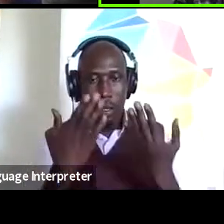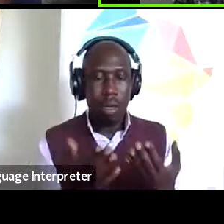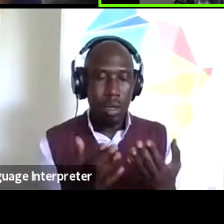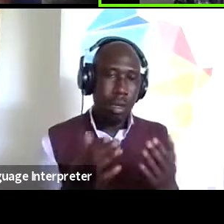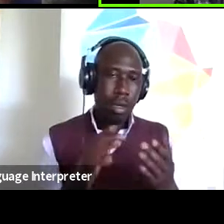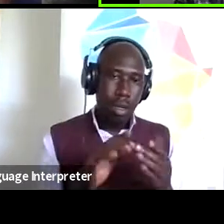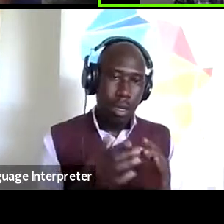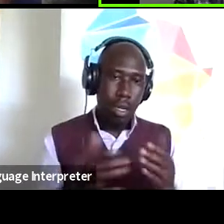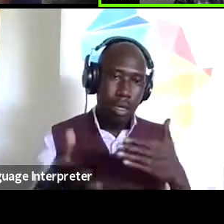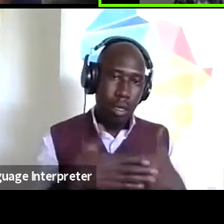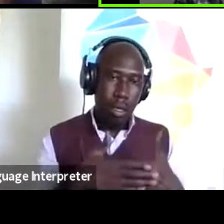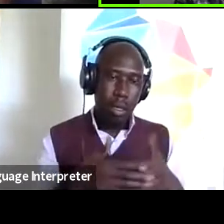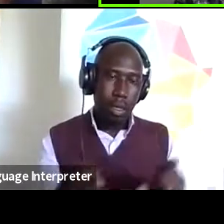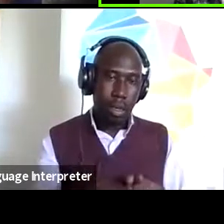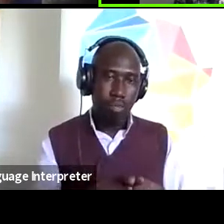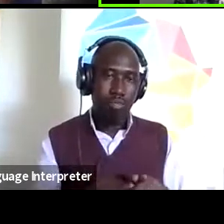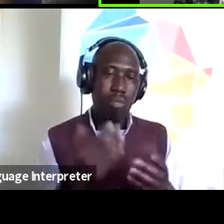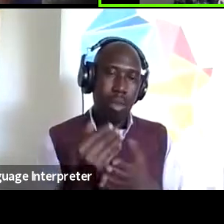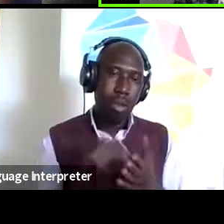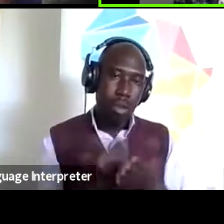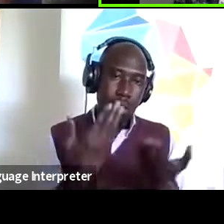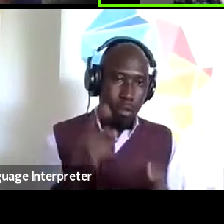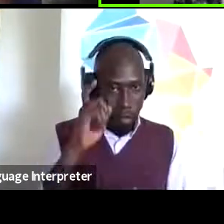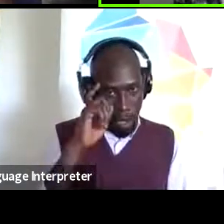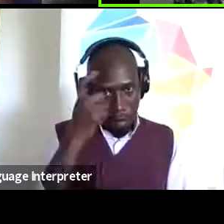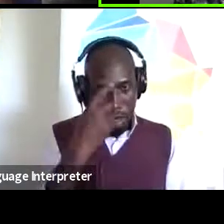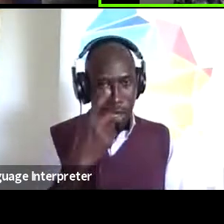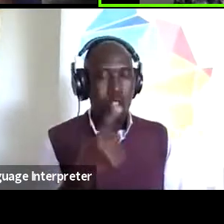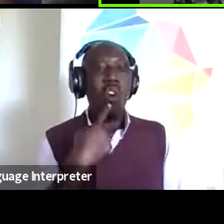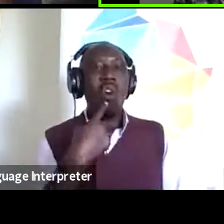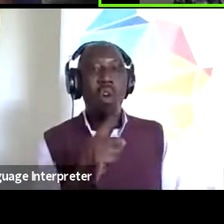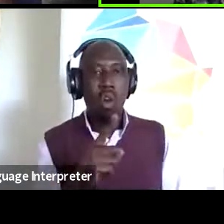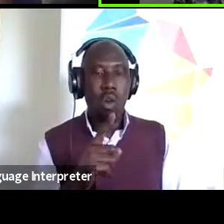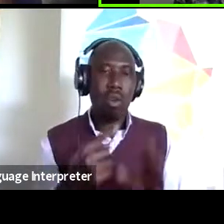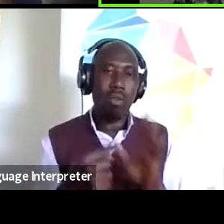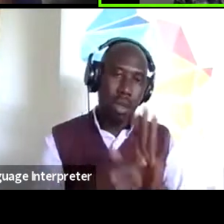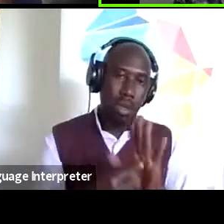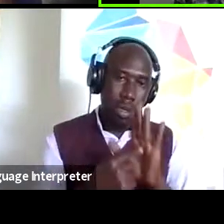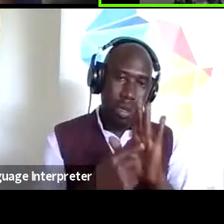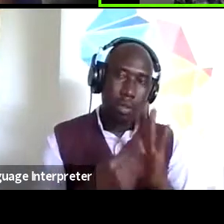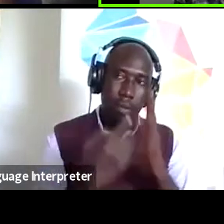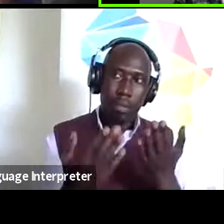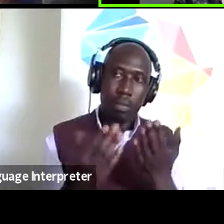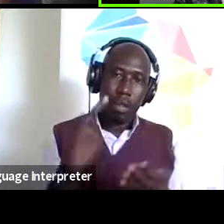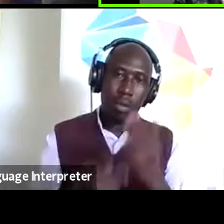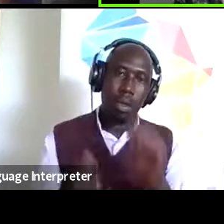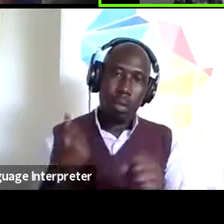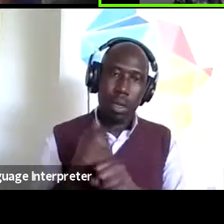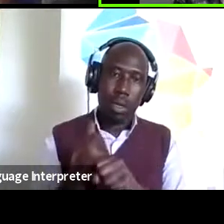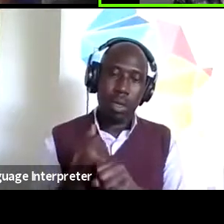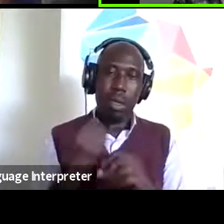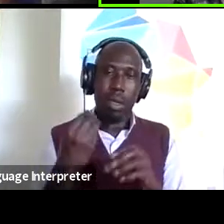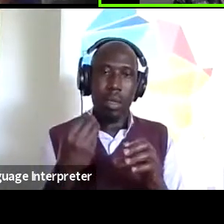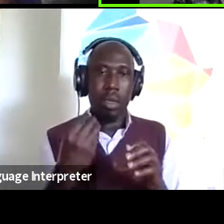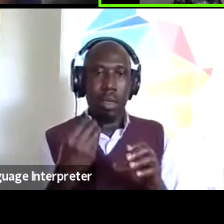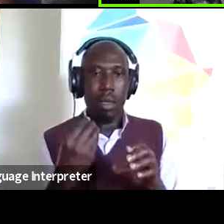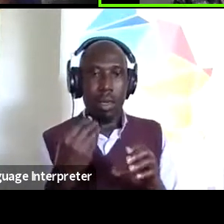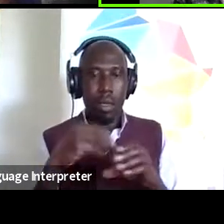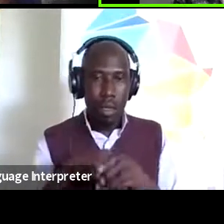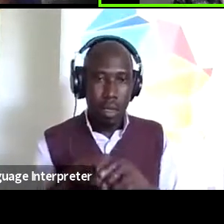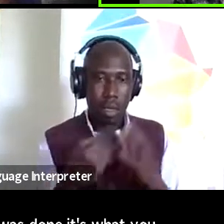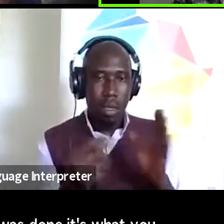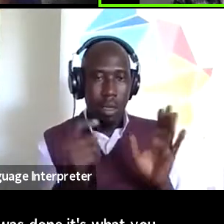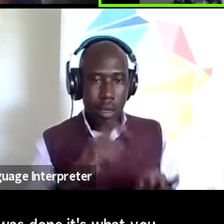internet shutdowns were resulting from government directives. An example would be what was done in Eswatini during